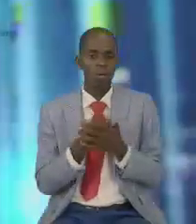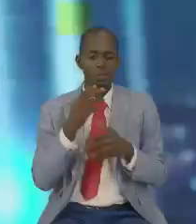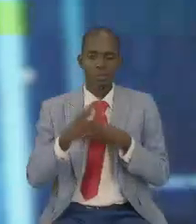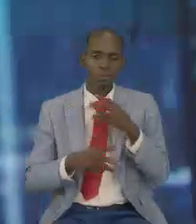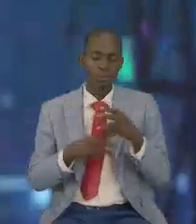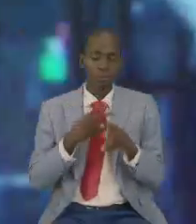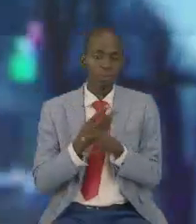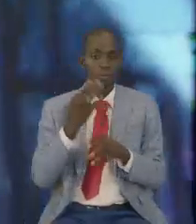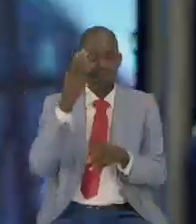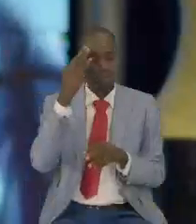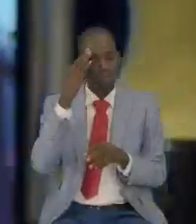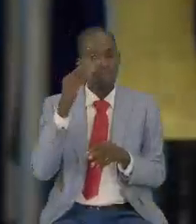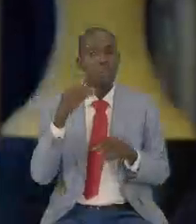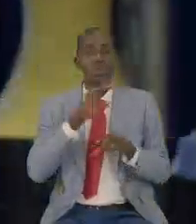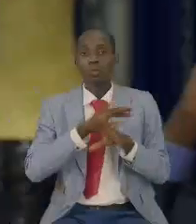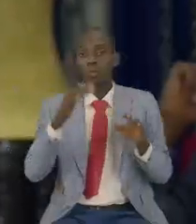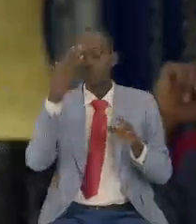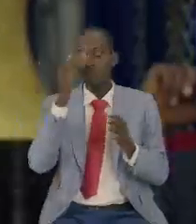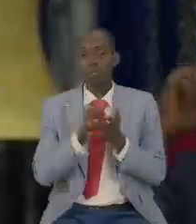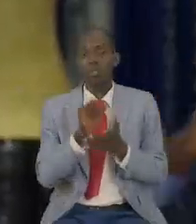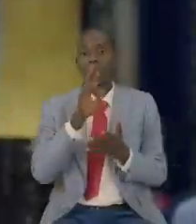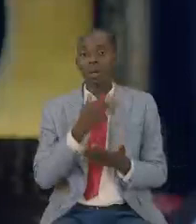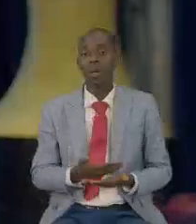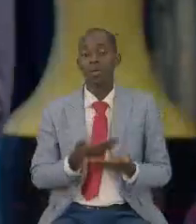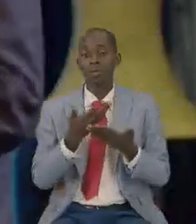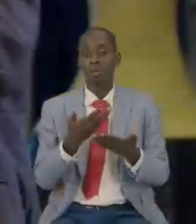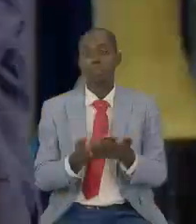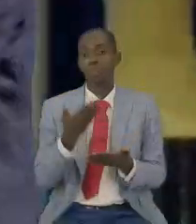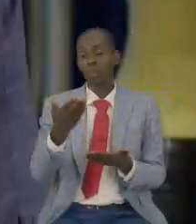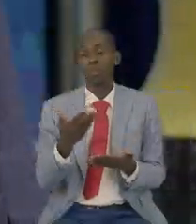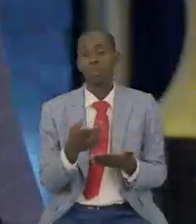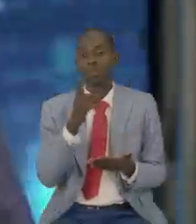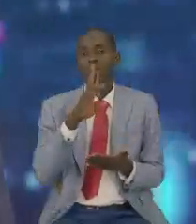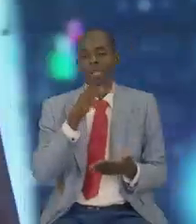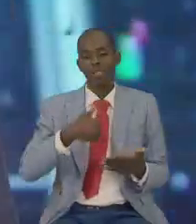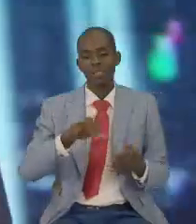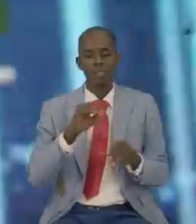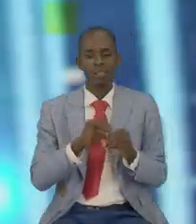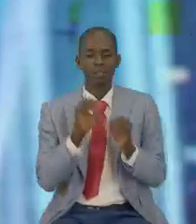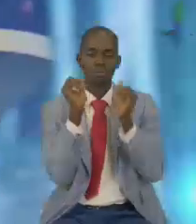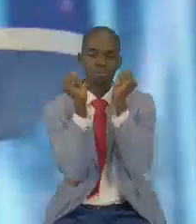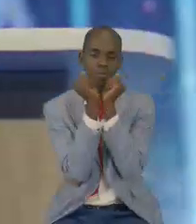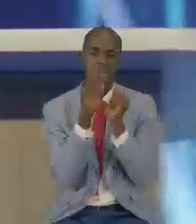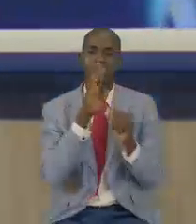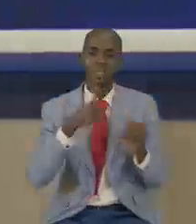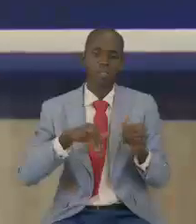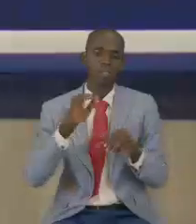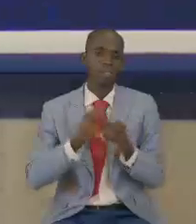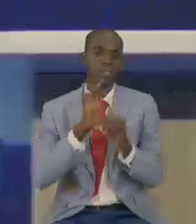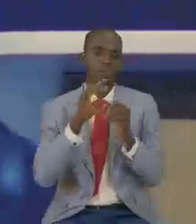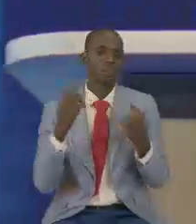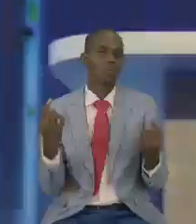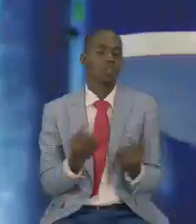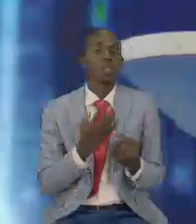slavery, you're in captivity, you're still in your sin, and when eventually you